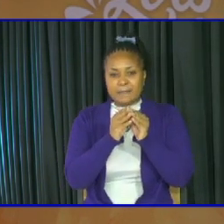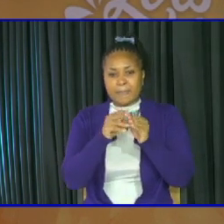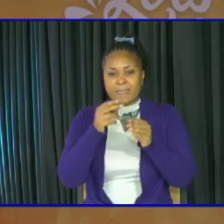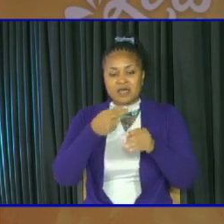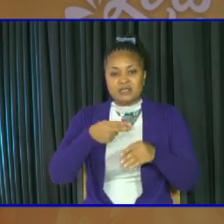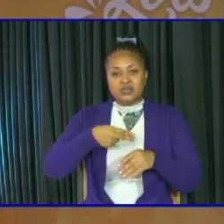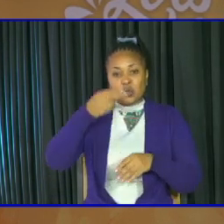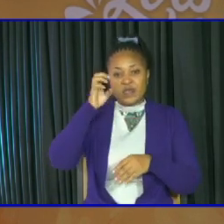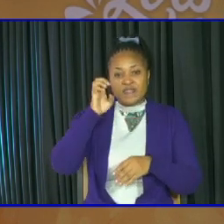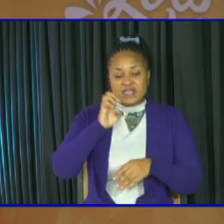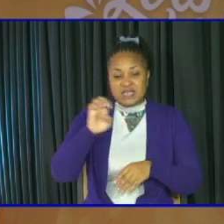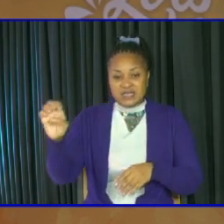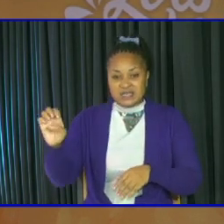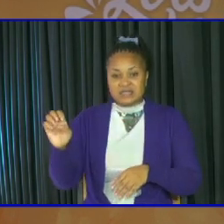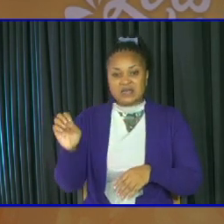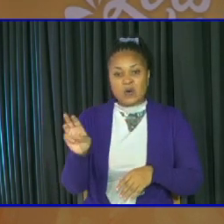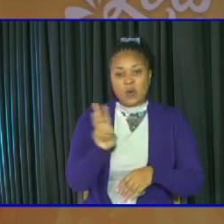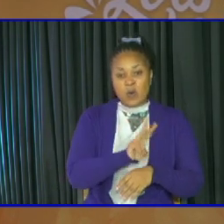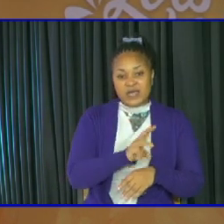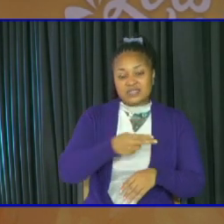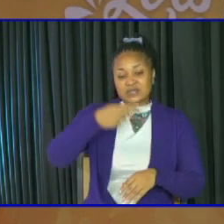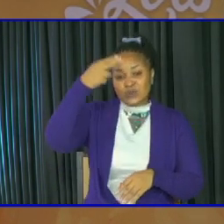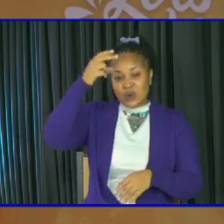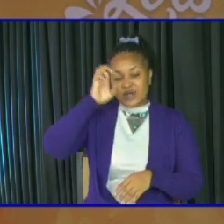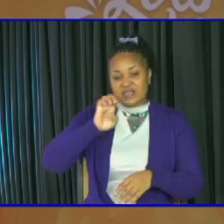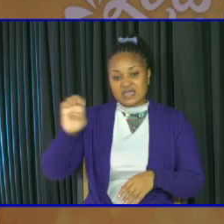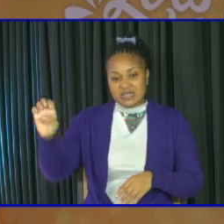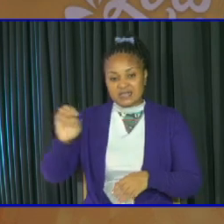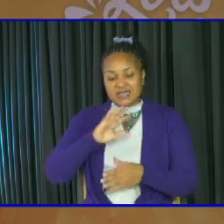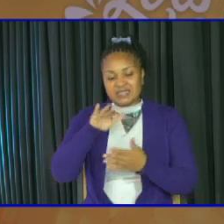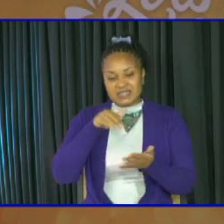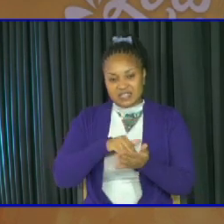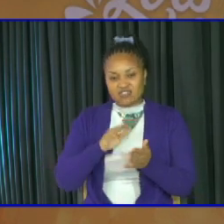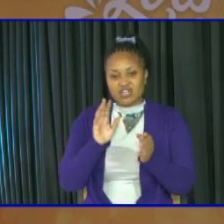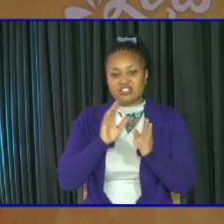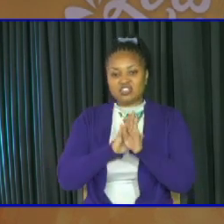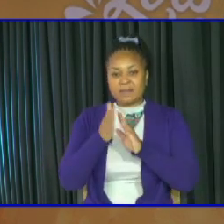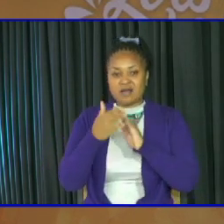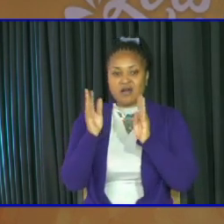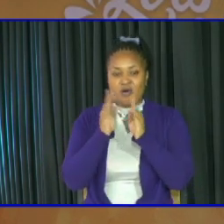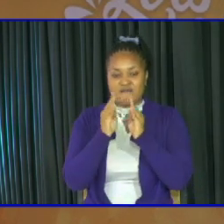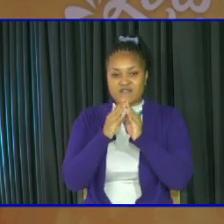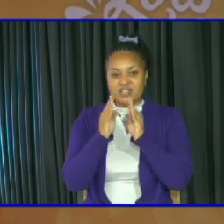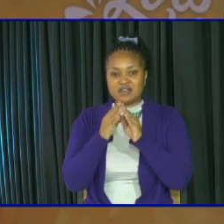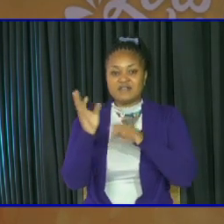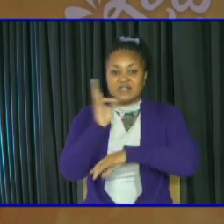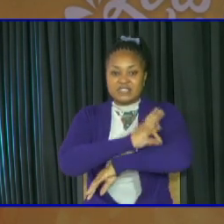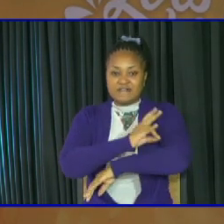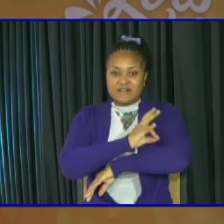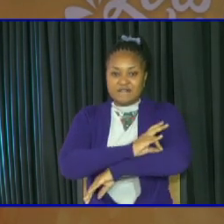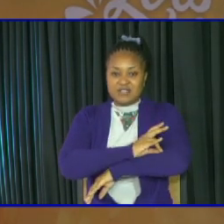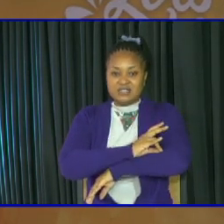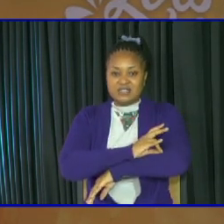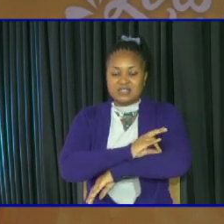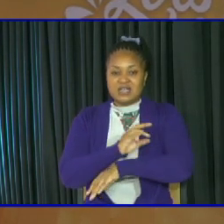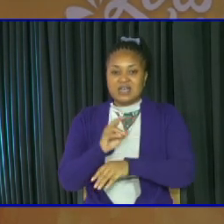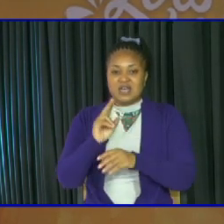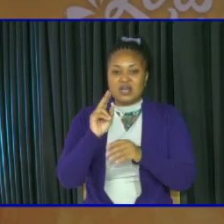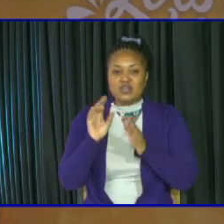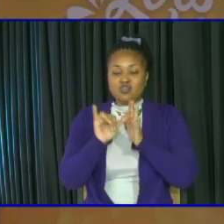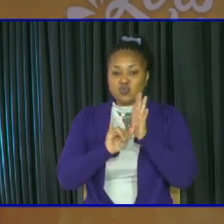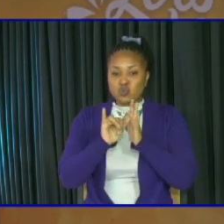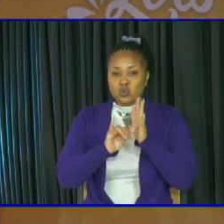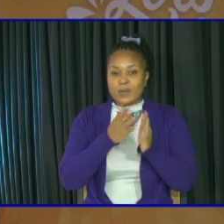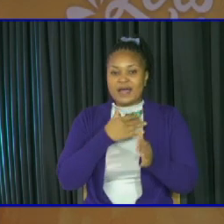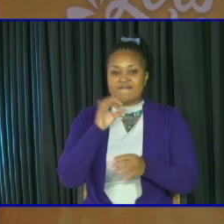Jamaica Conference, West Jamaica Conference, Central, and the East Jamaica Conferences of Seventh-day Adventists YouTube and Facebook platform. We're also